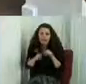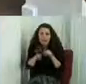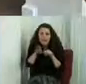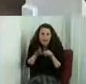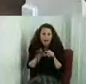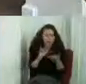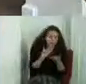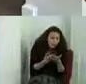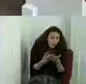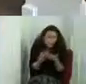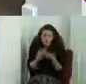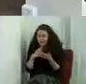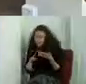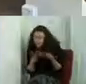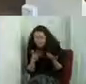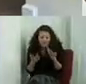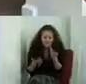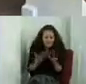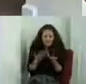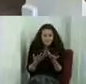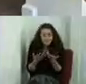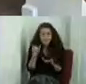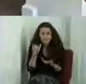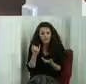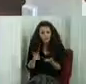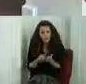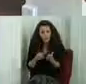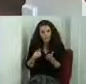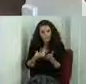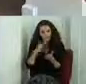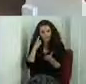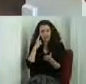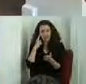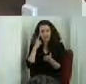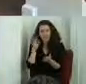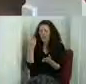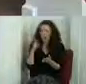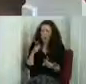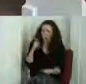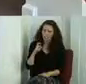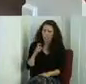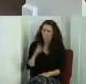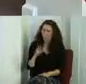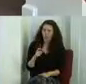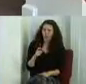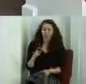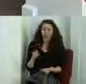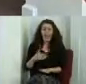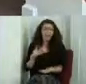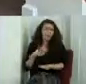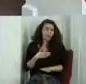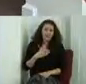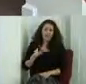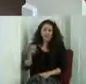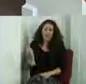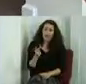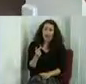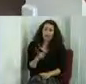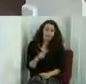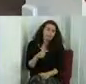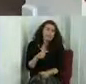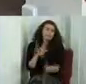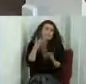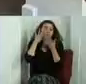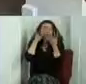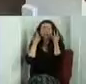you know, I think sometimes we all think that, you know, if you're a pastor, then everything must be rosy and green and wonderful in the garden. And those of you